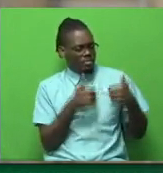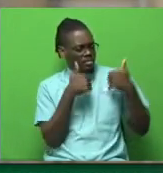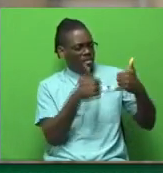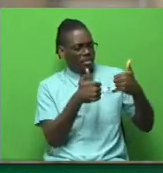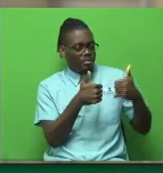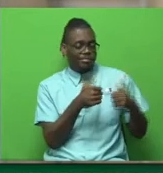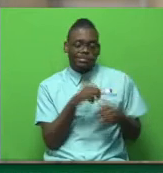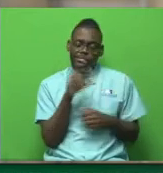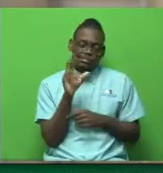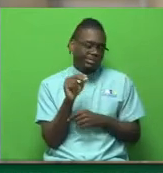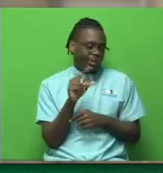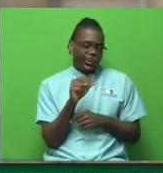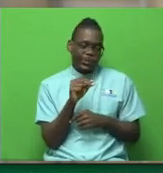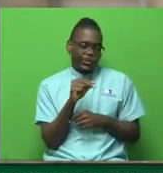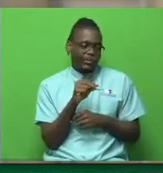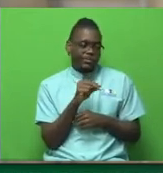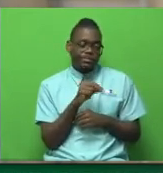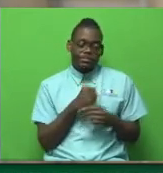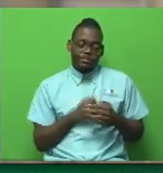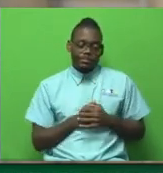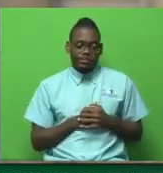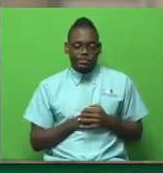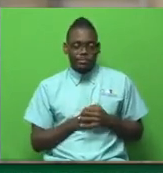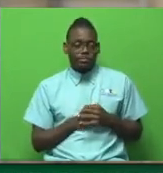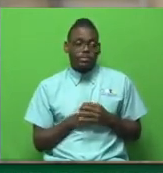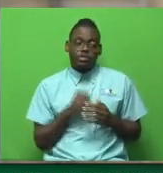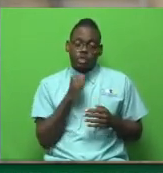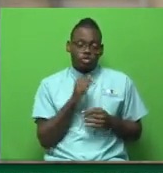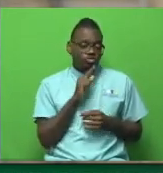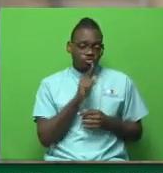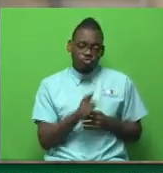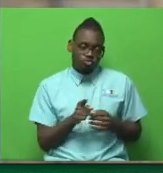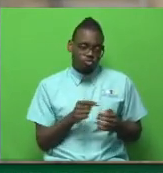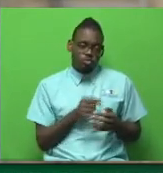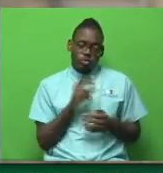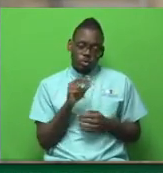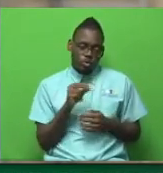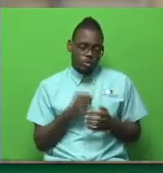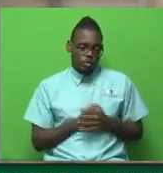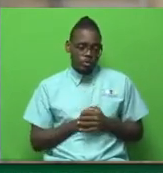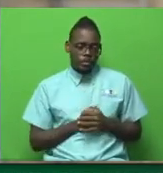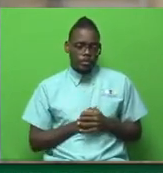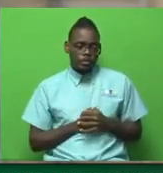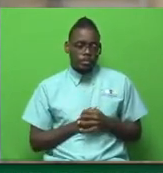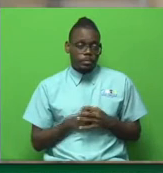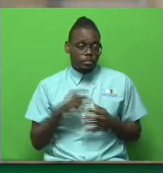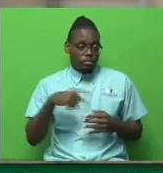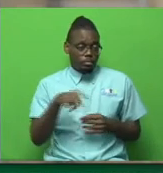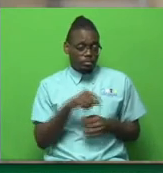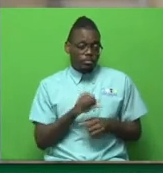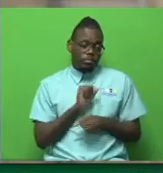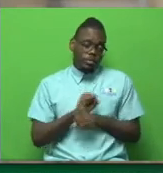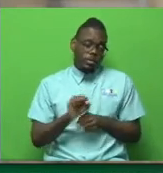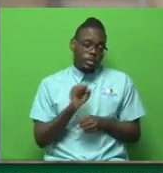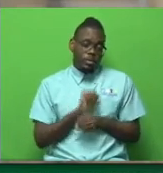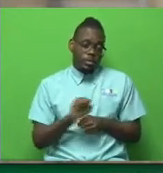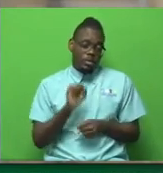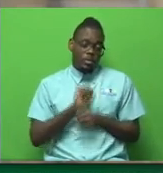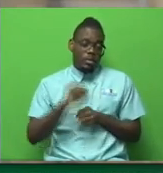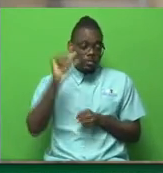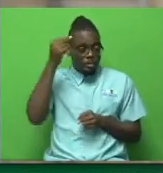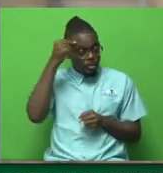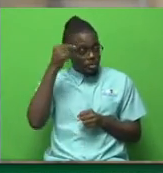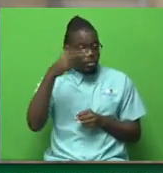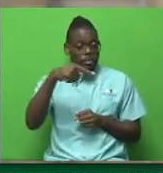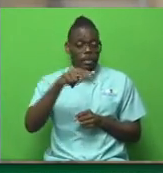true we have been working diligently this government to stabilize the economy of Trinidad and Tobago and